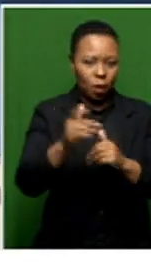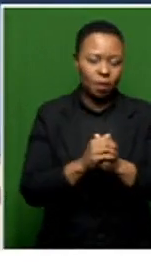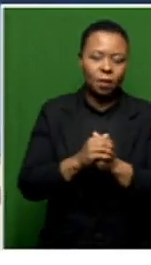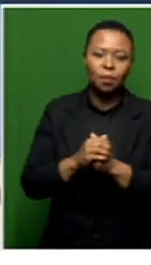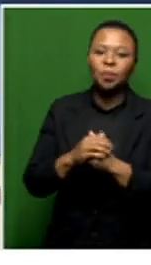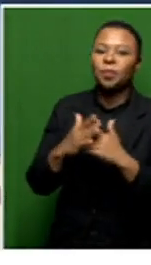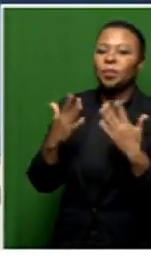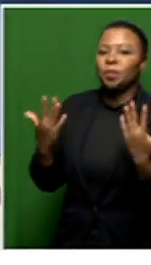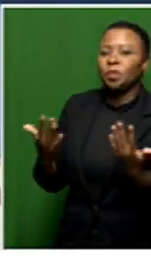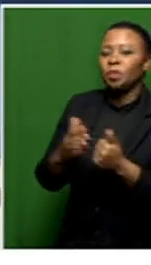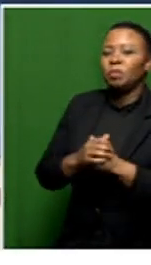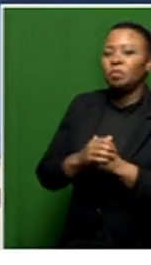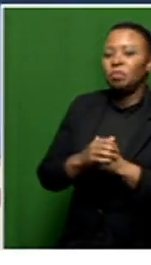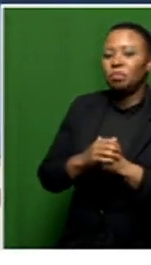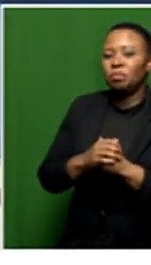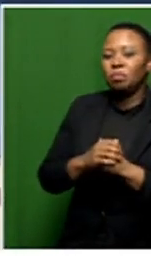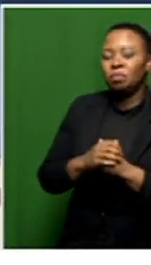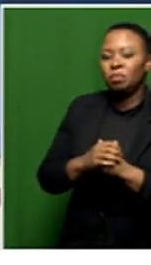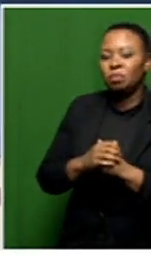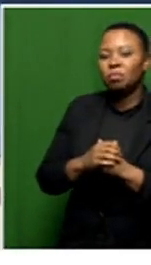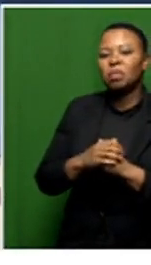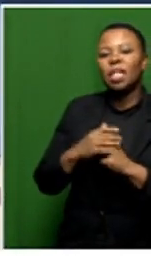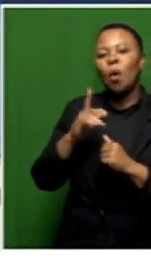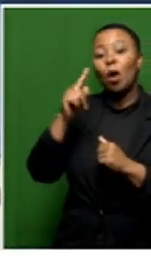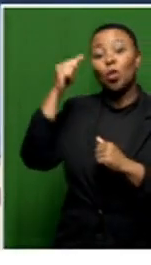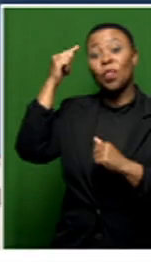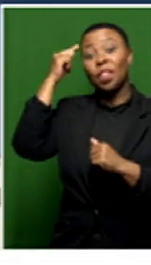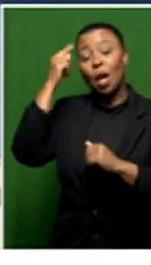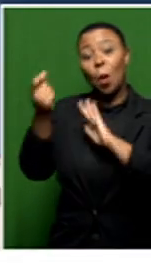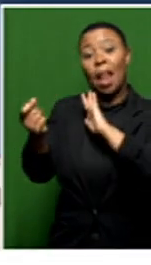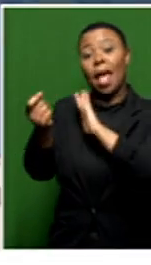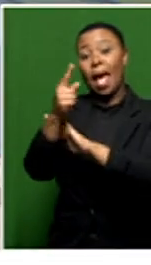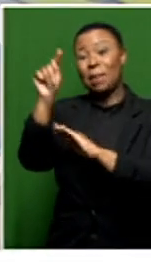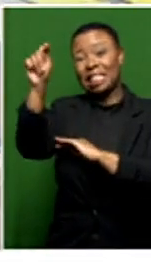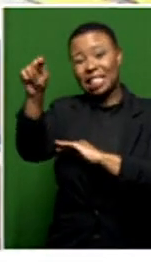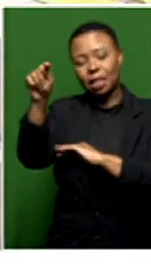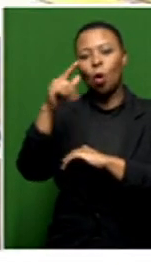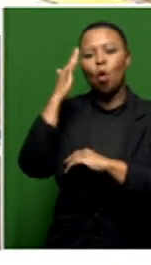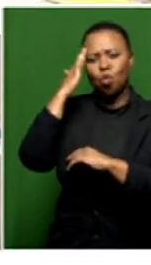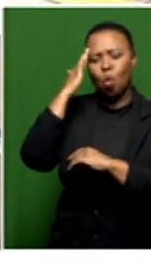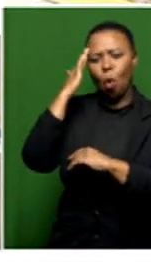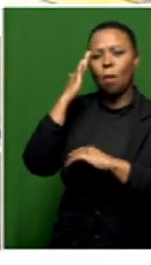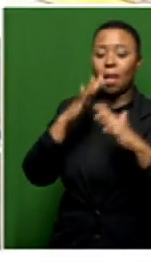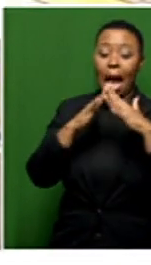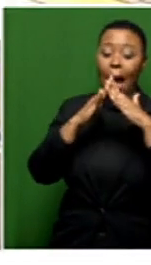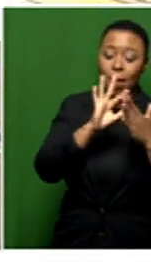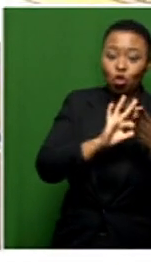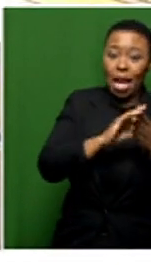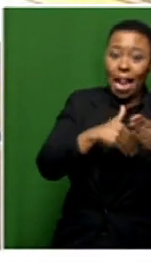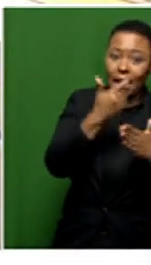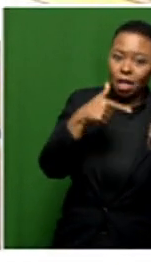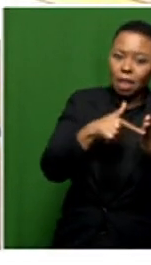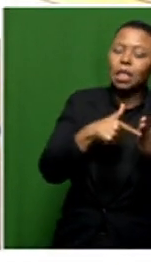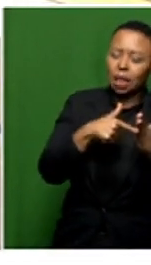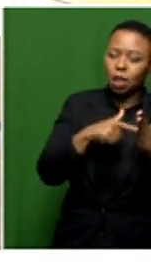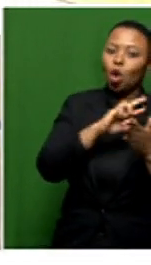how closely interlinked are these prediction models with opinion polls? I know that opinion polls in American elections play a huge role